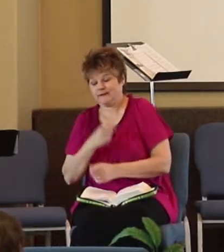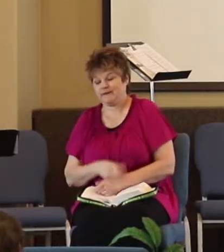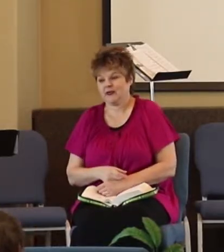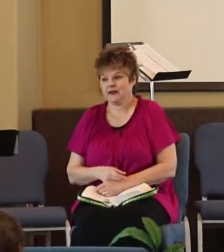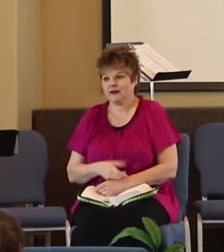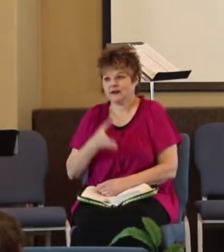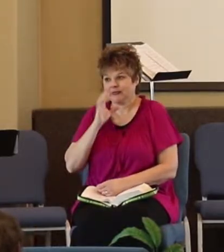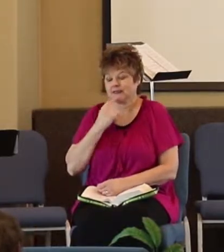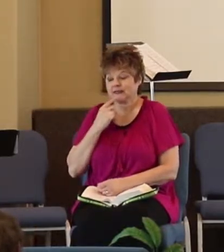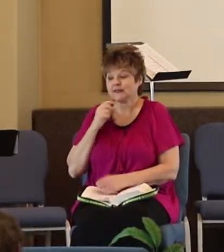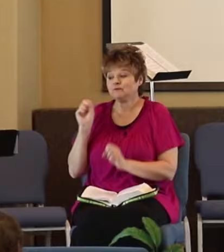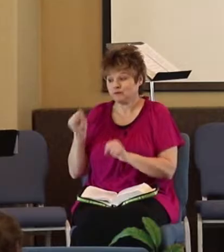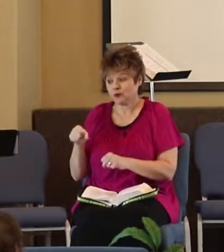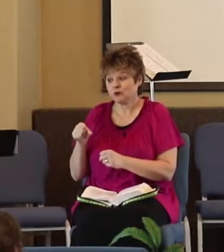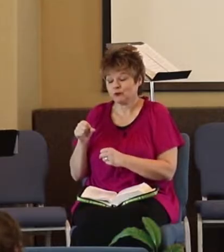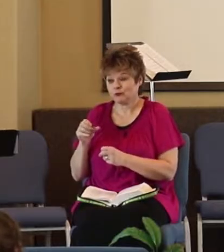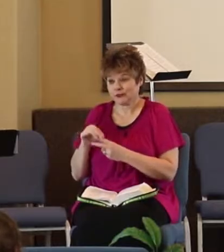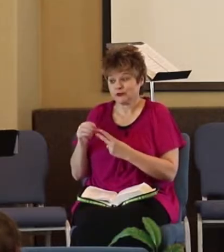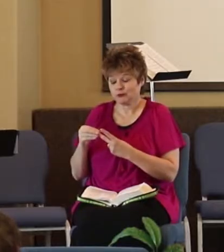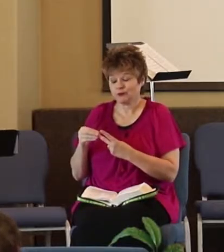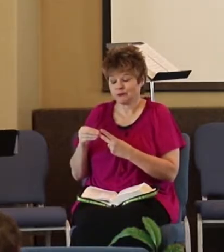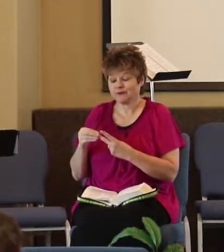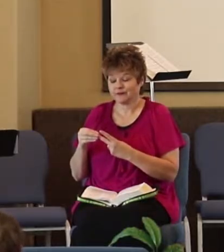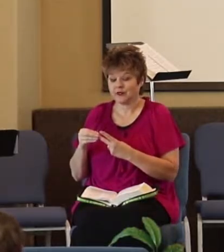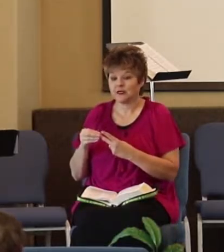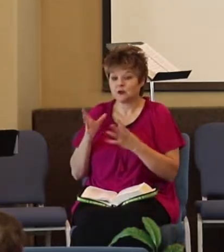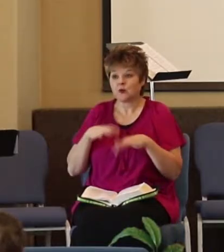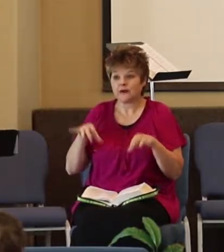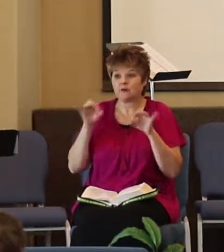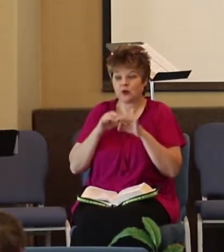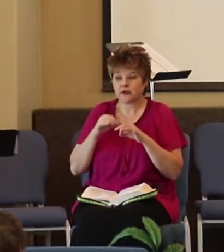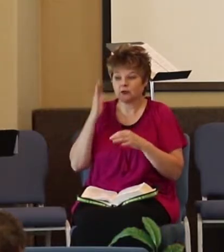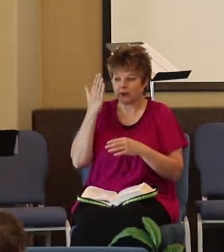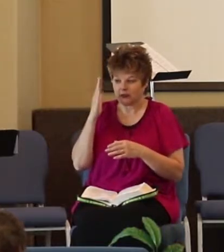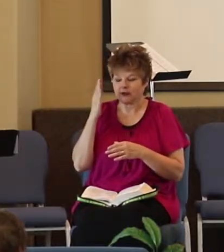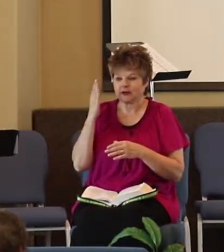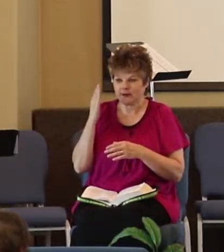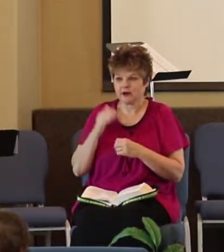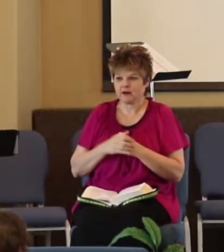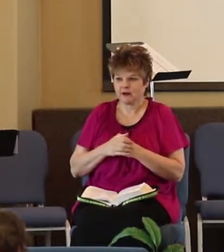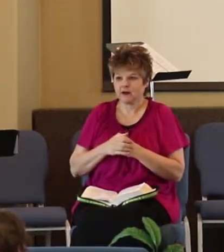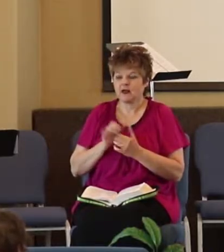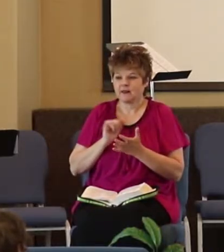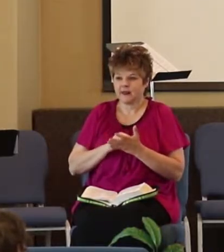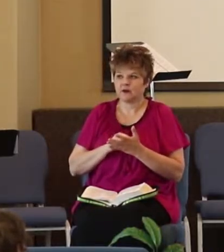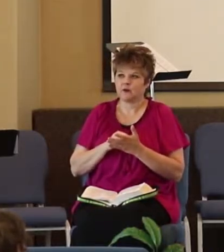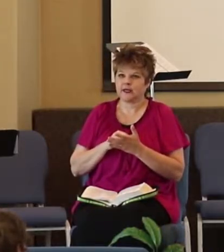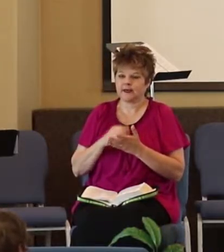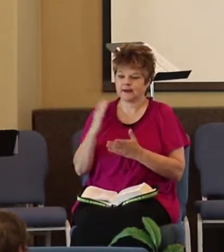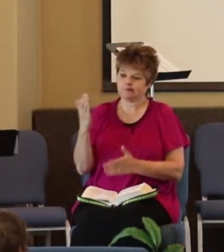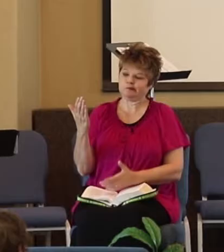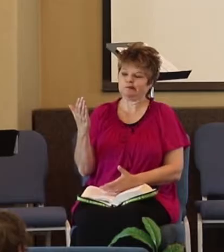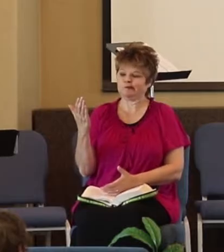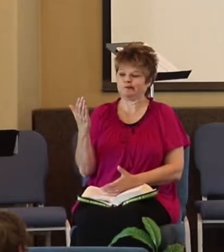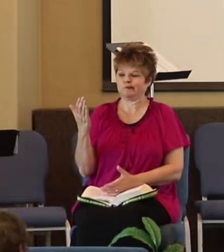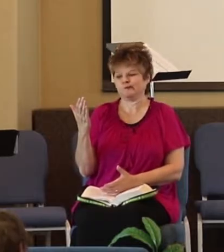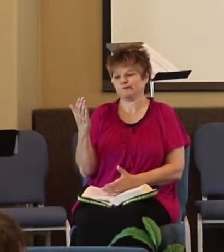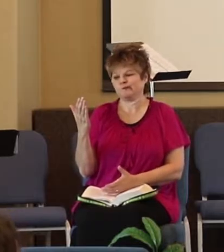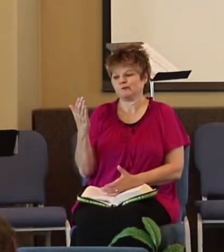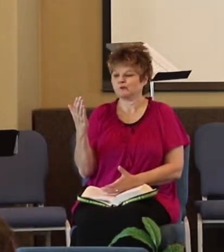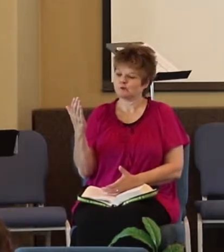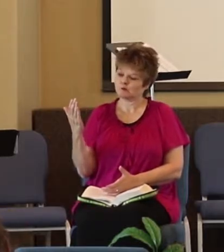As he said, you get to choose. That's why it's so important that we look in the mirror, that we take a gander at ourselves and we go,